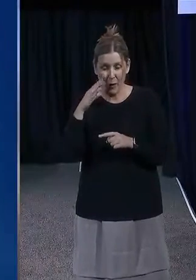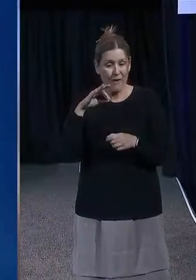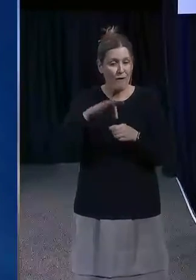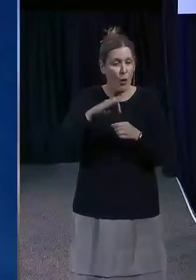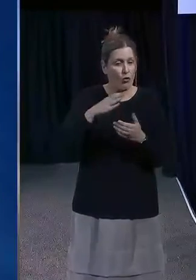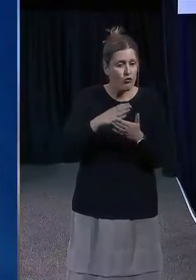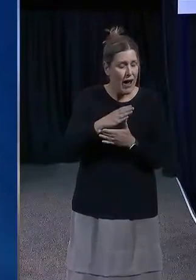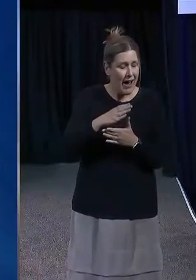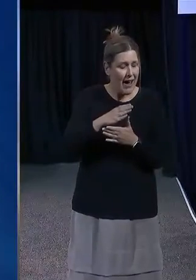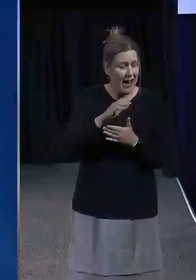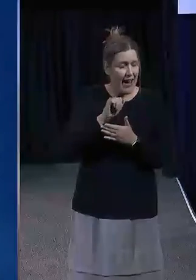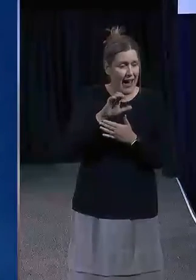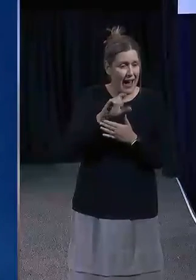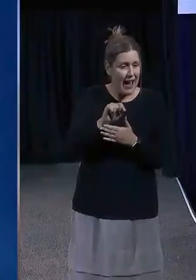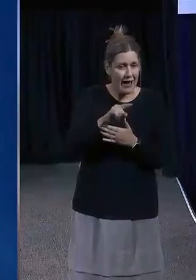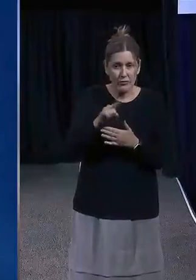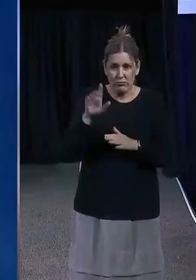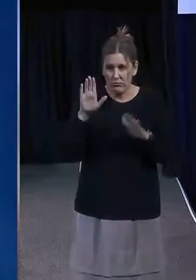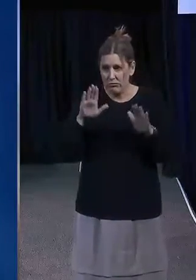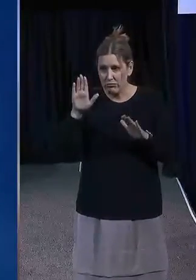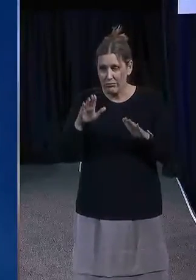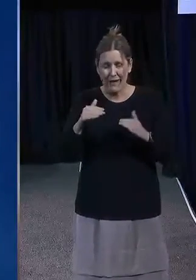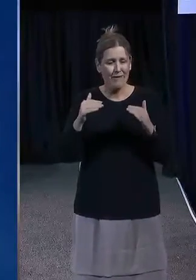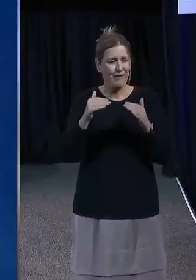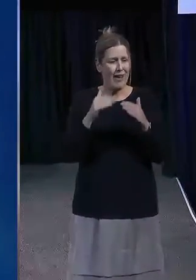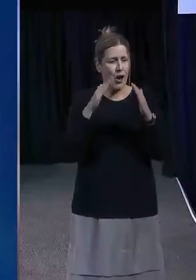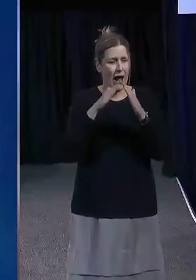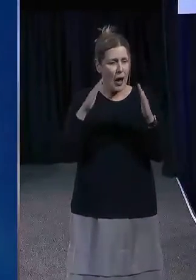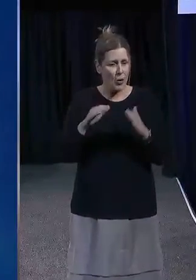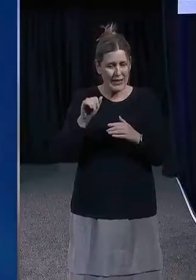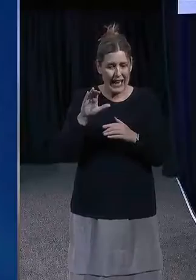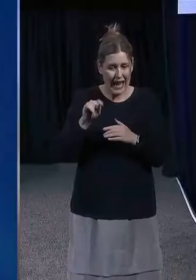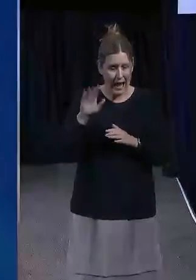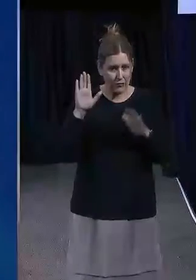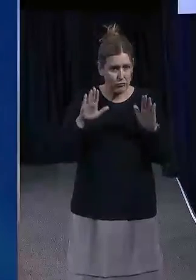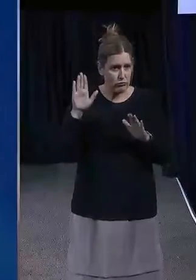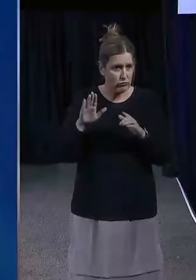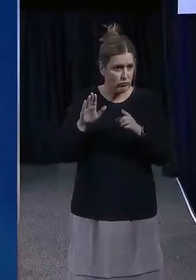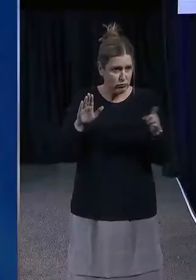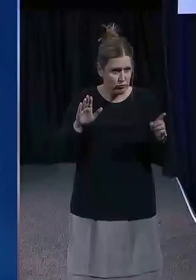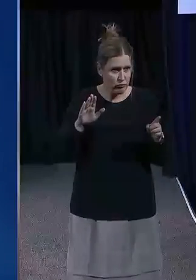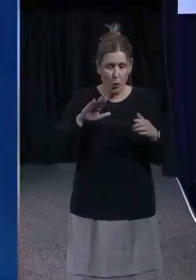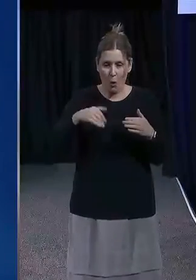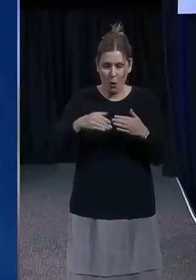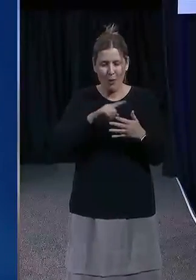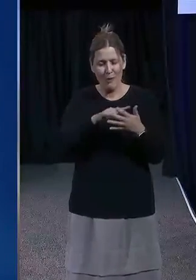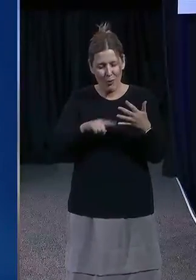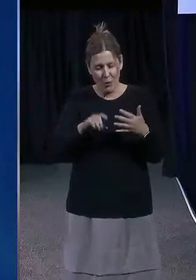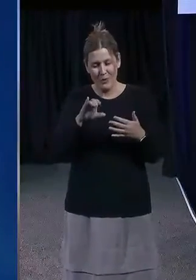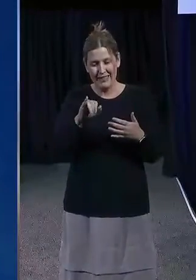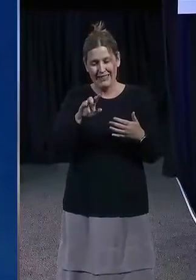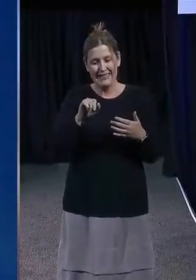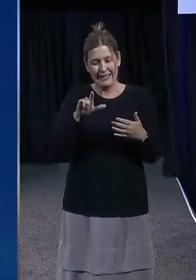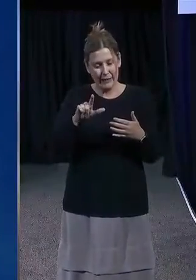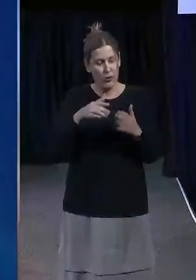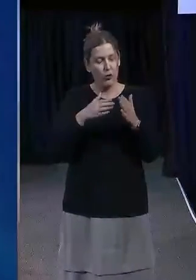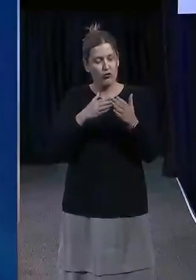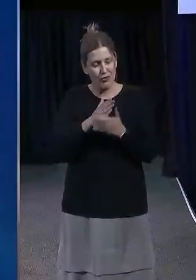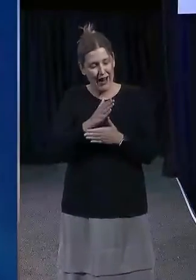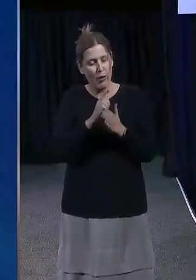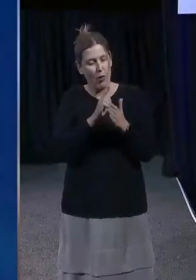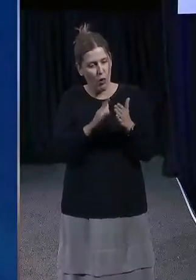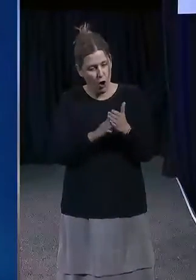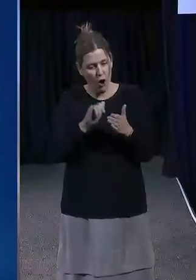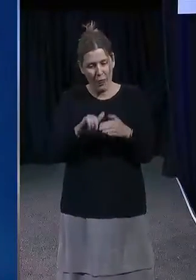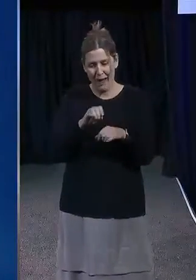Act? How about the Fair Housing Act? All of these are civil rights statutes that affect